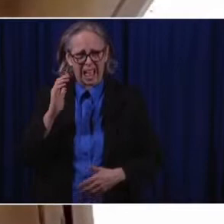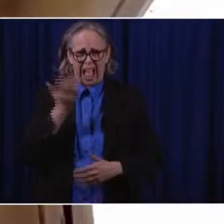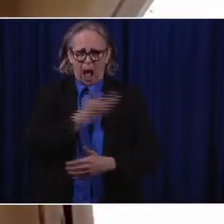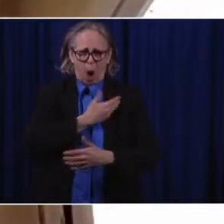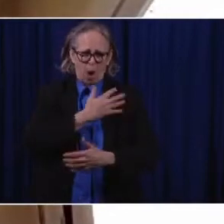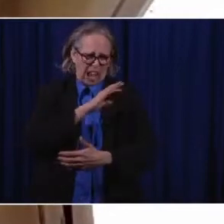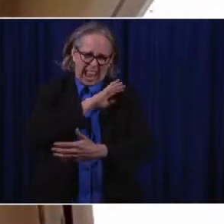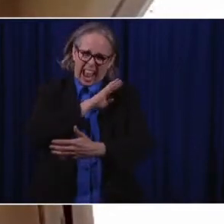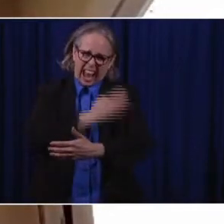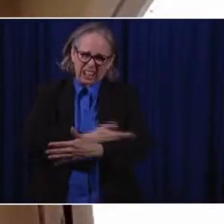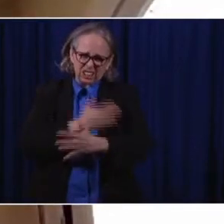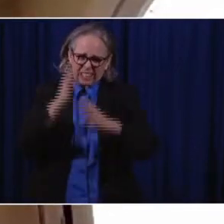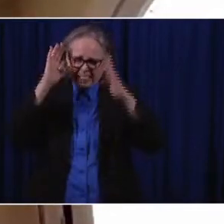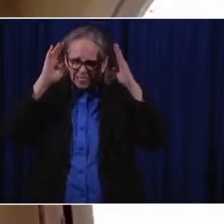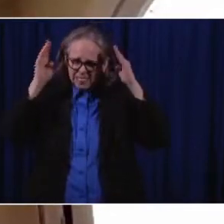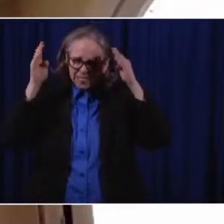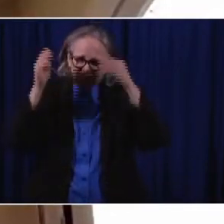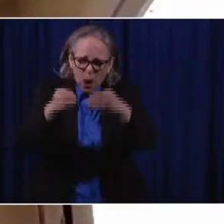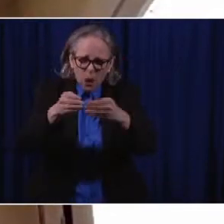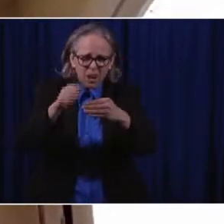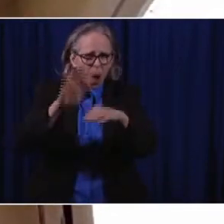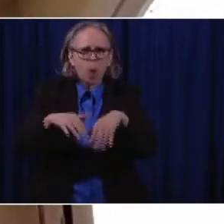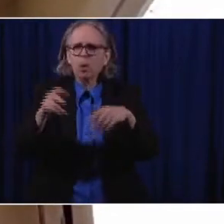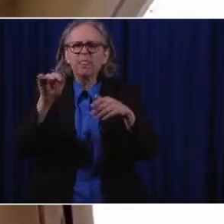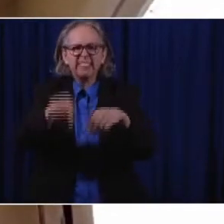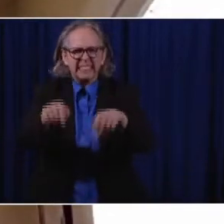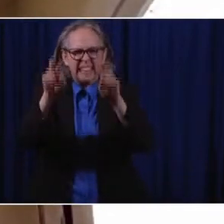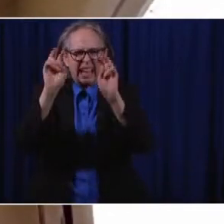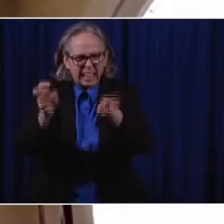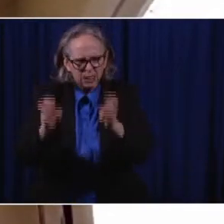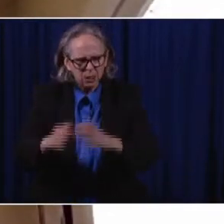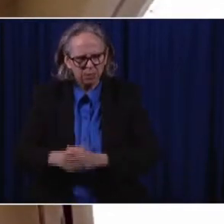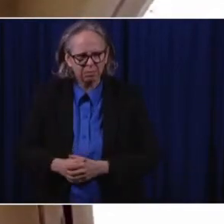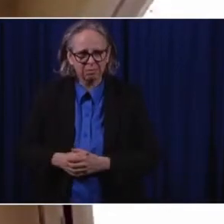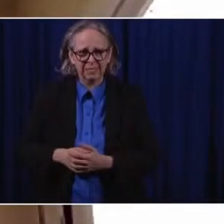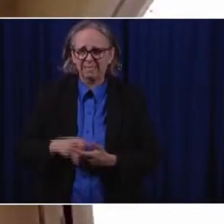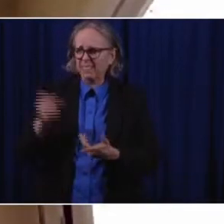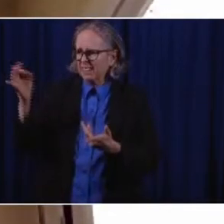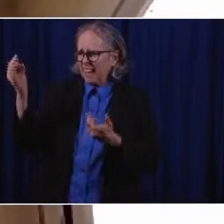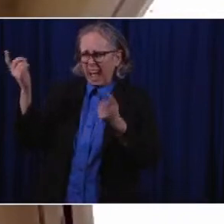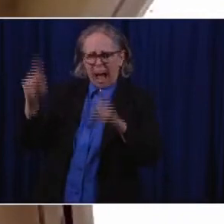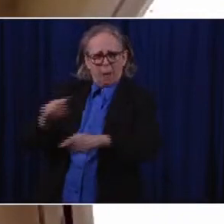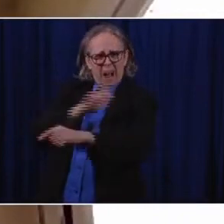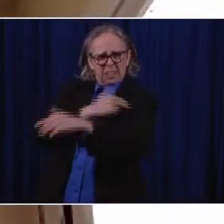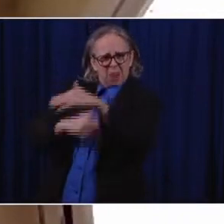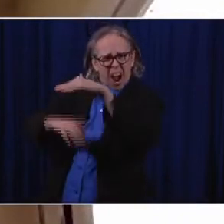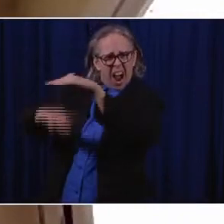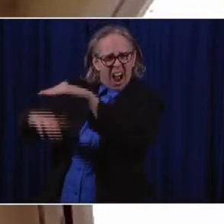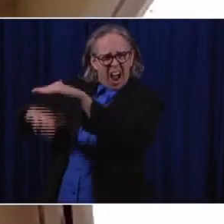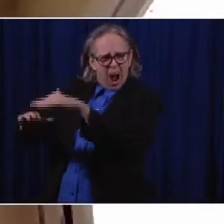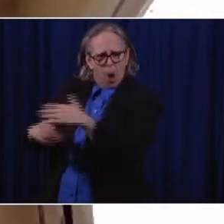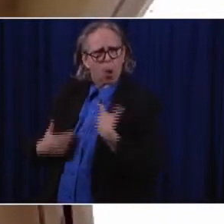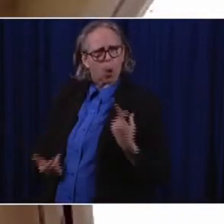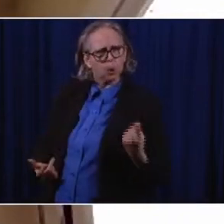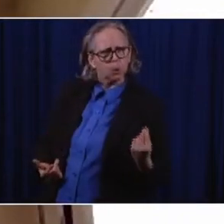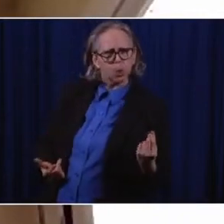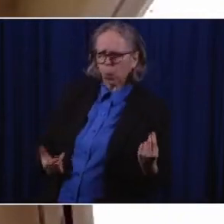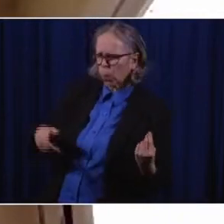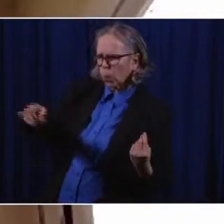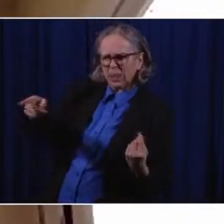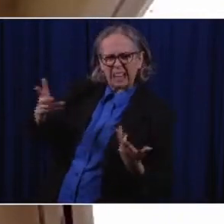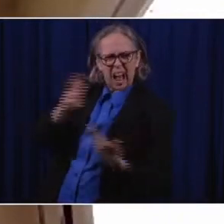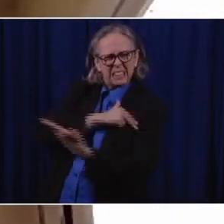the patients who need that care is, in fact, not exhausted. But what that means is that as we have more and